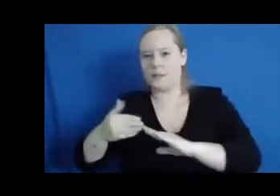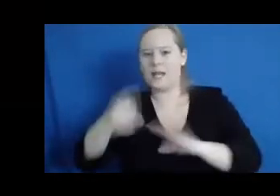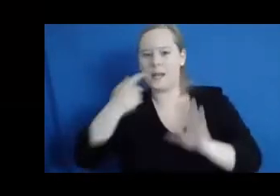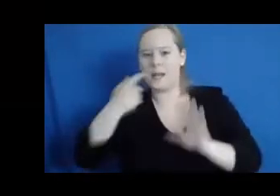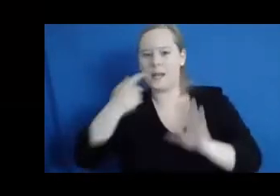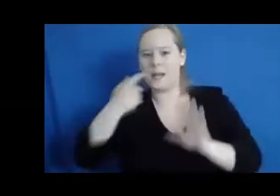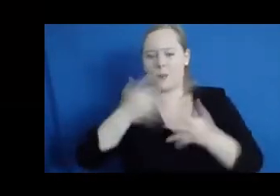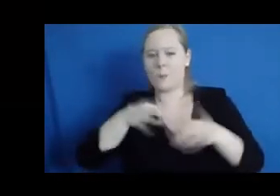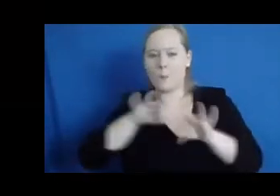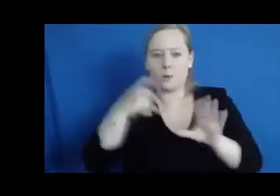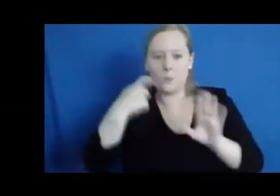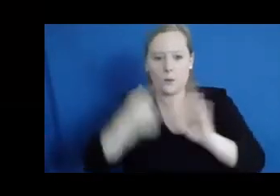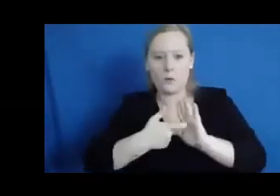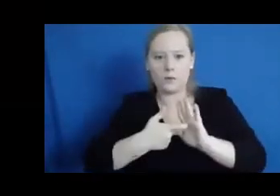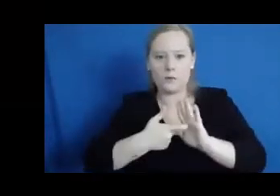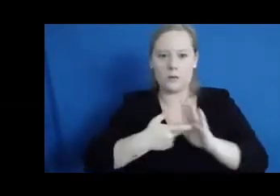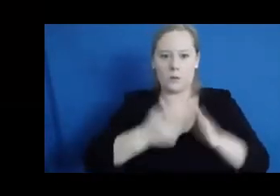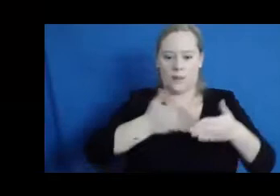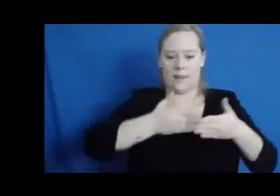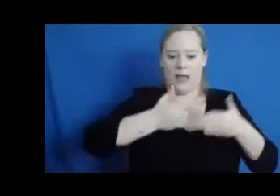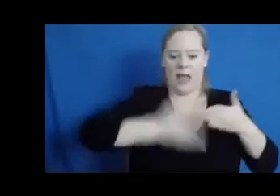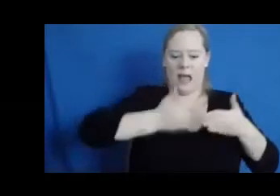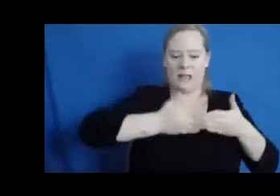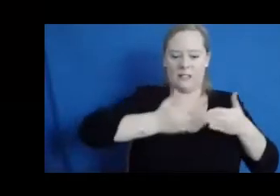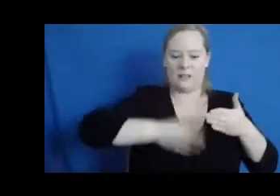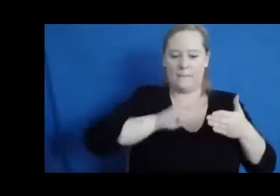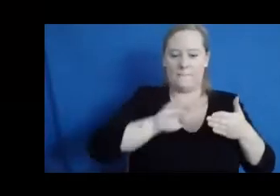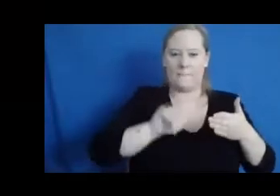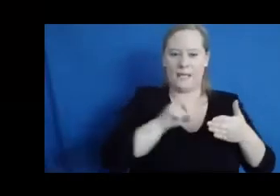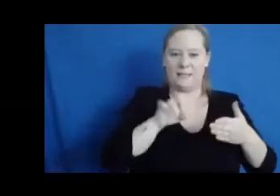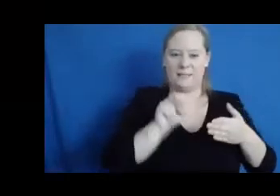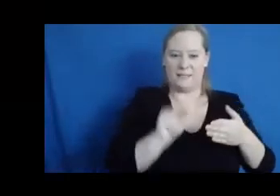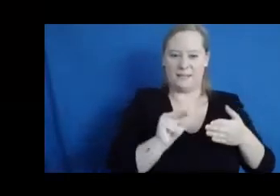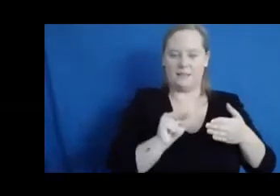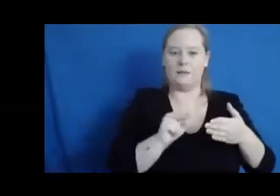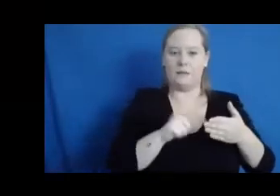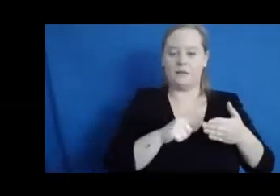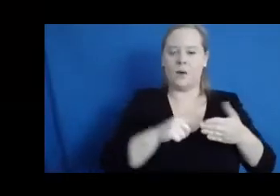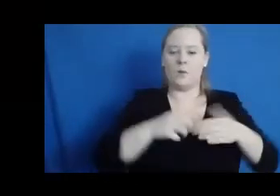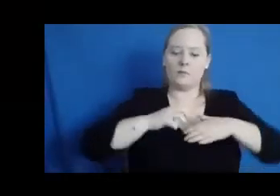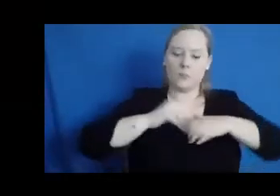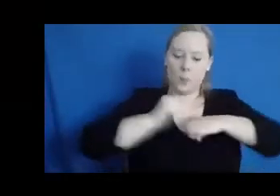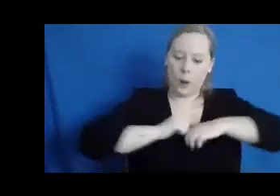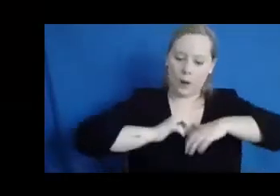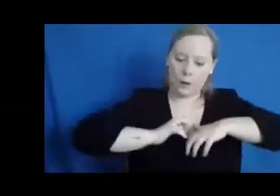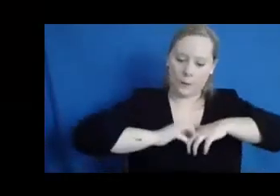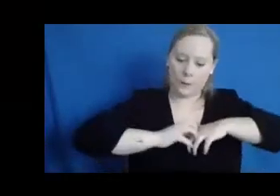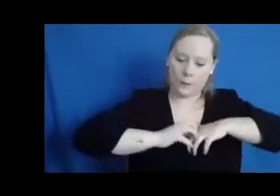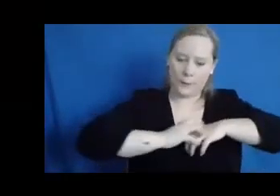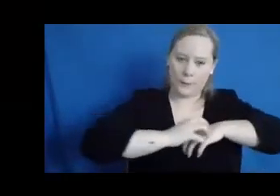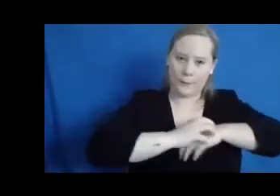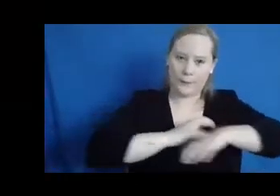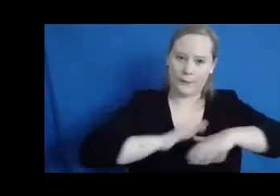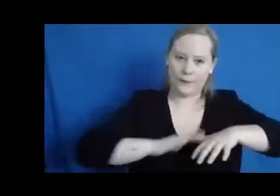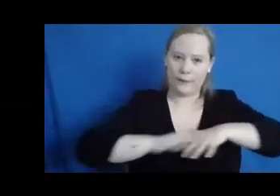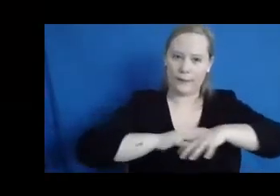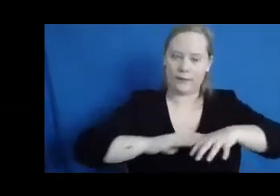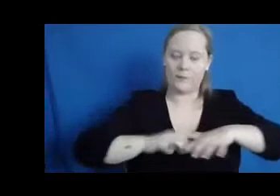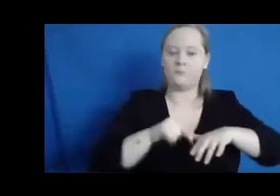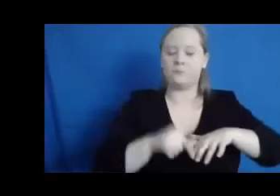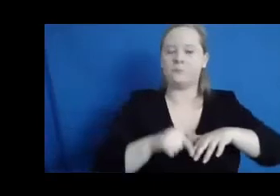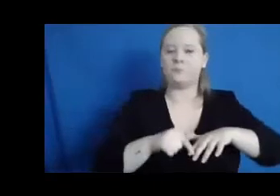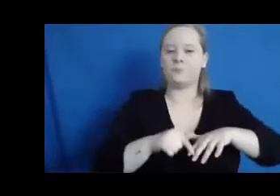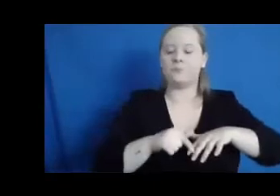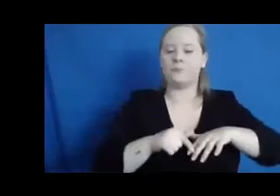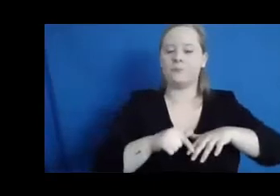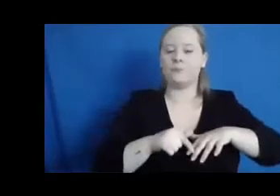we're on the edge of a basin. And so the bedrock here, particularly like the Nacimiento Formation and the San Jose Formation, are